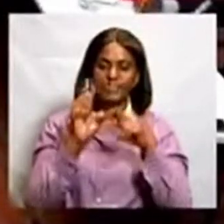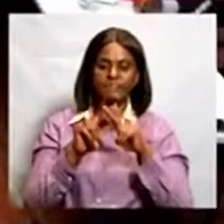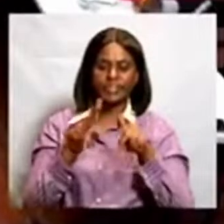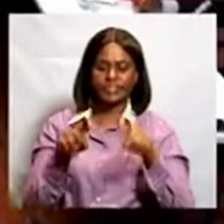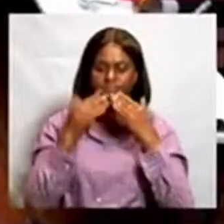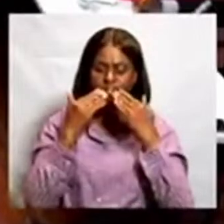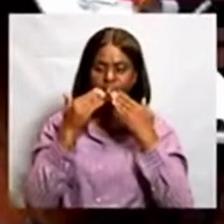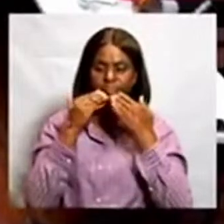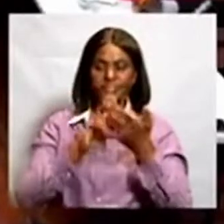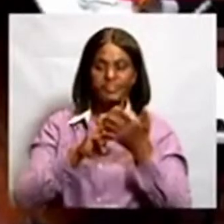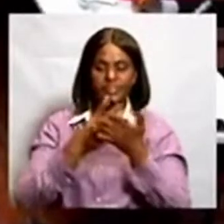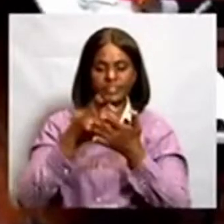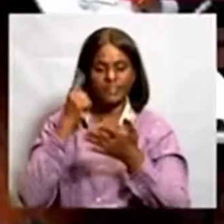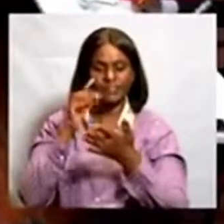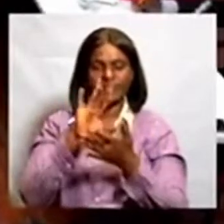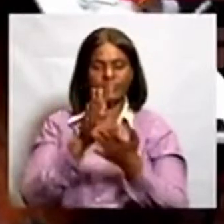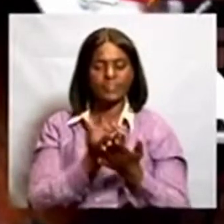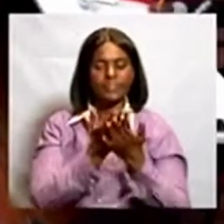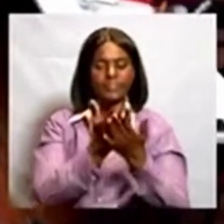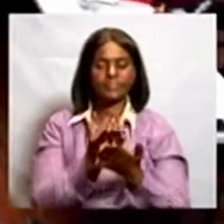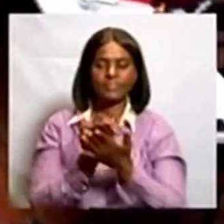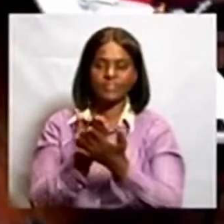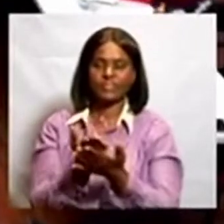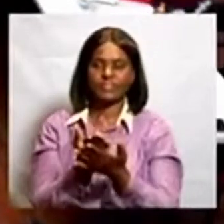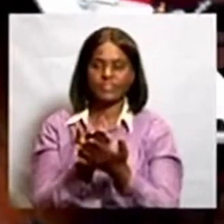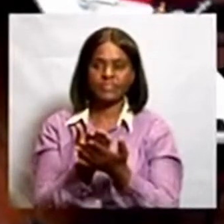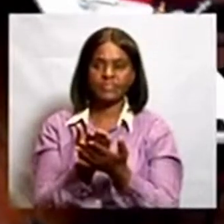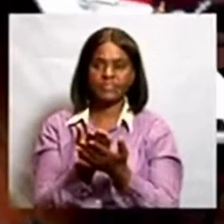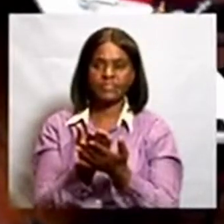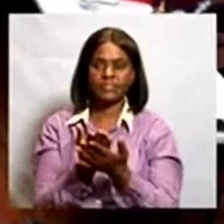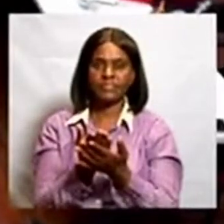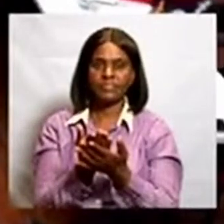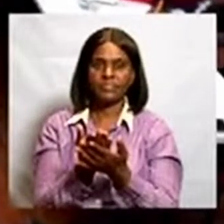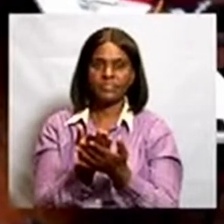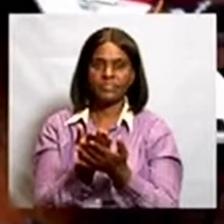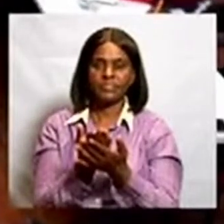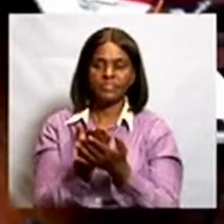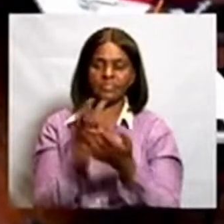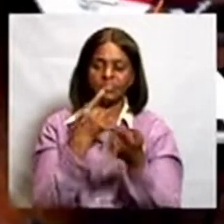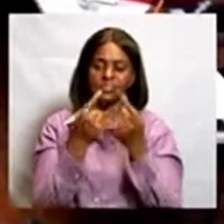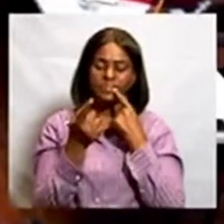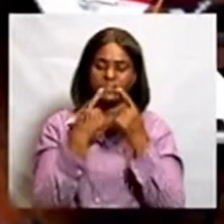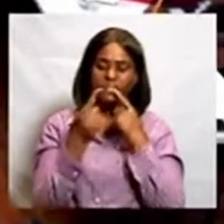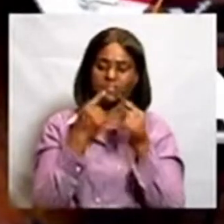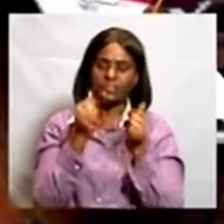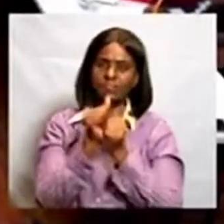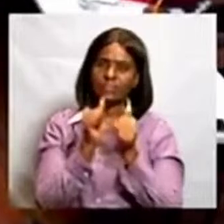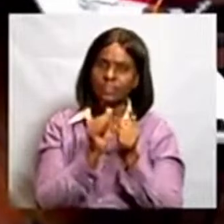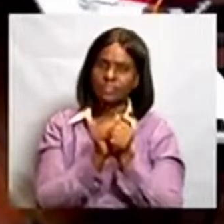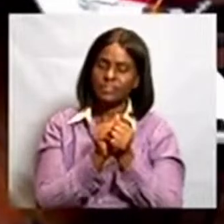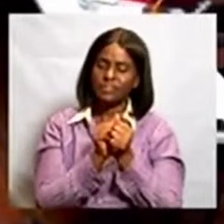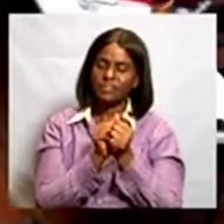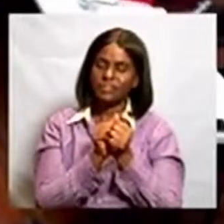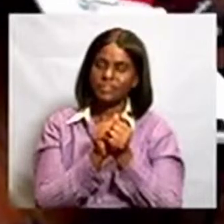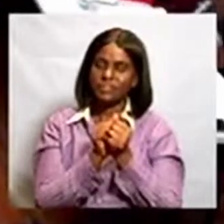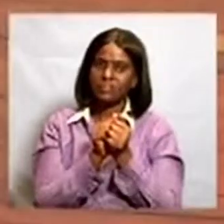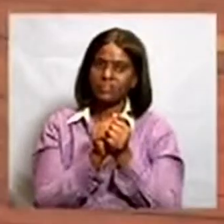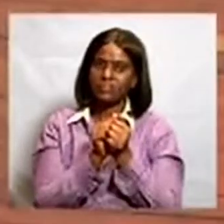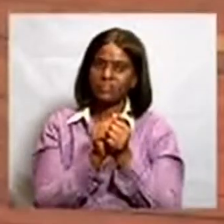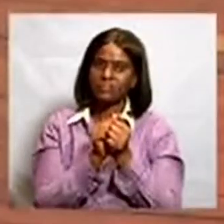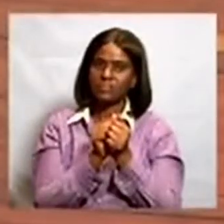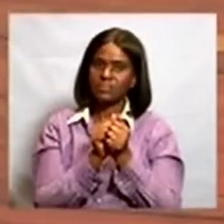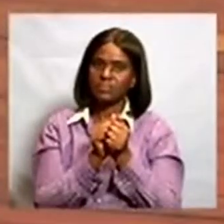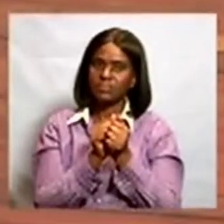witness, for your submission. I take you on page. Is it 11?